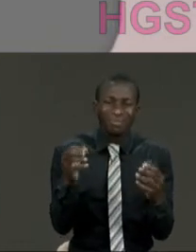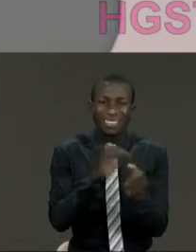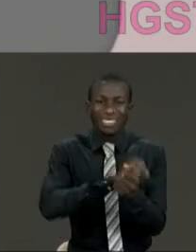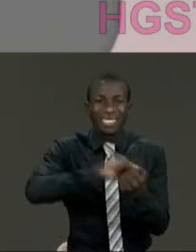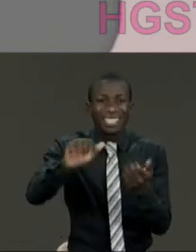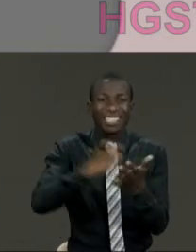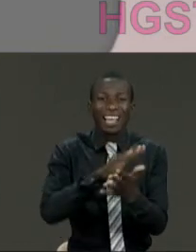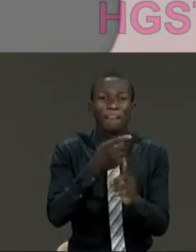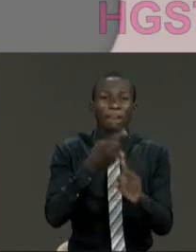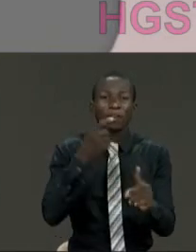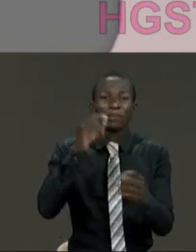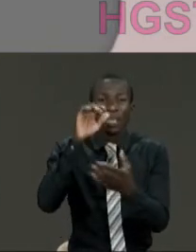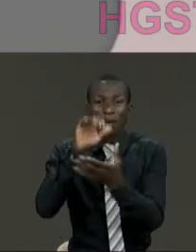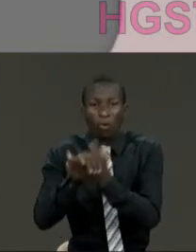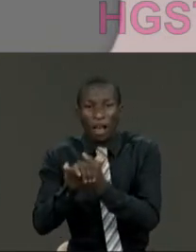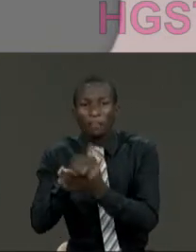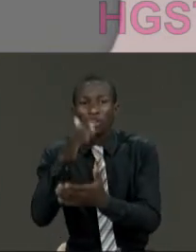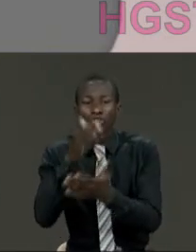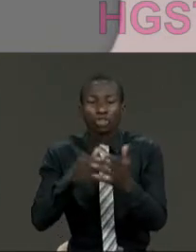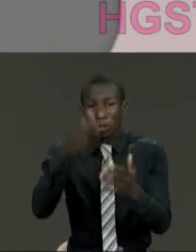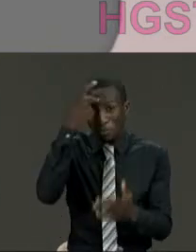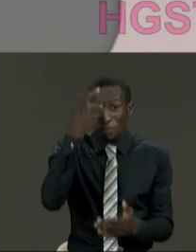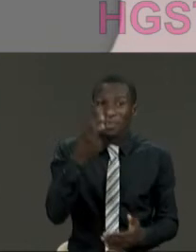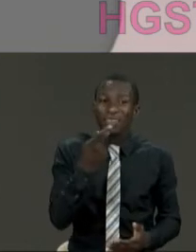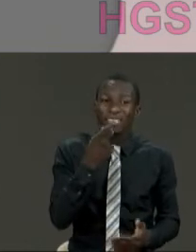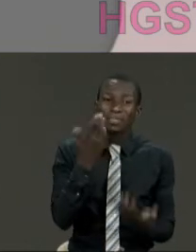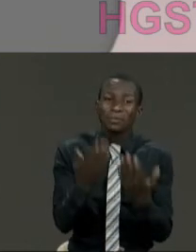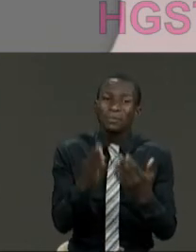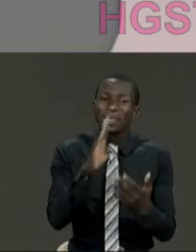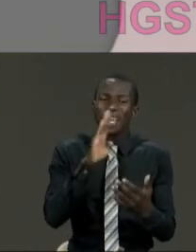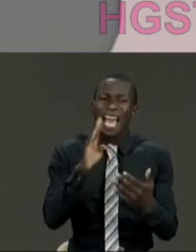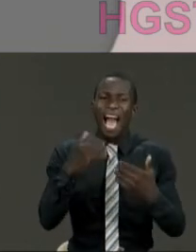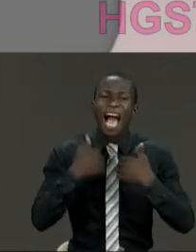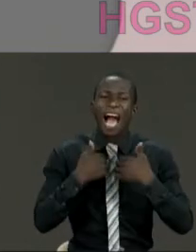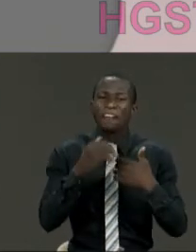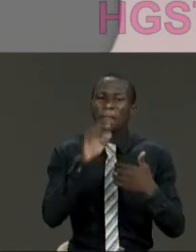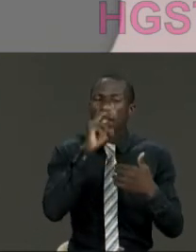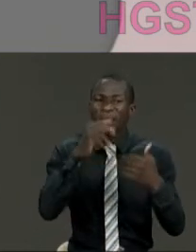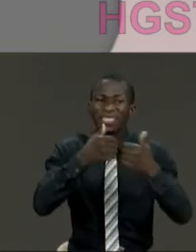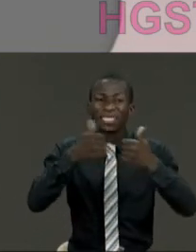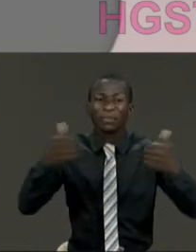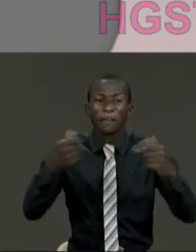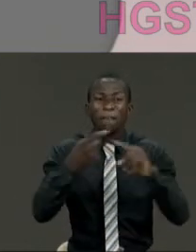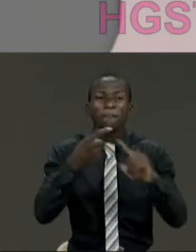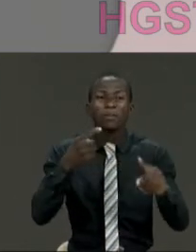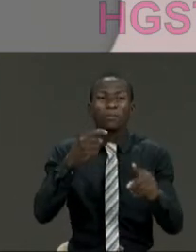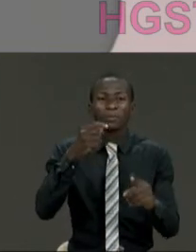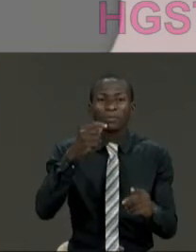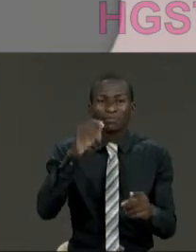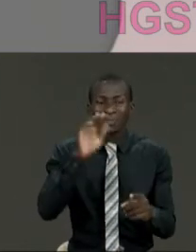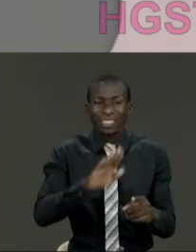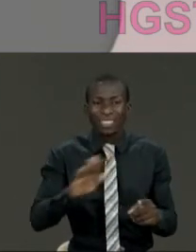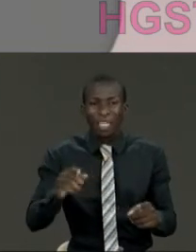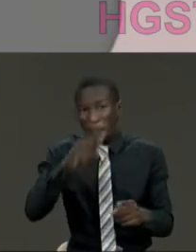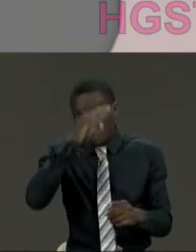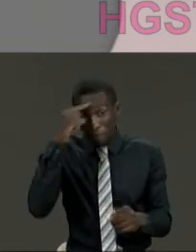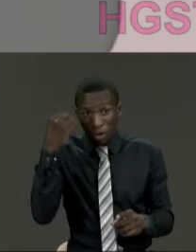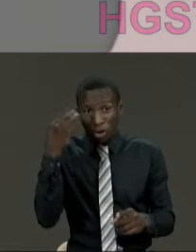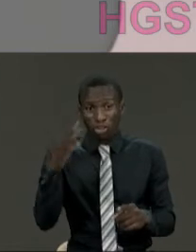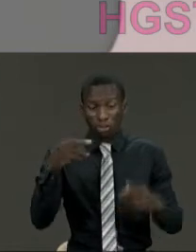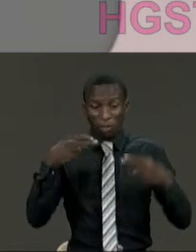wife. Some parents might have been deserted by their children because of prolonged